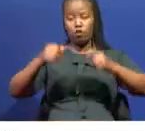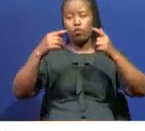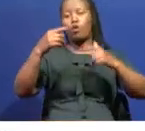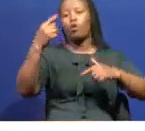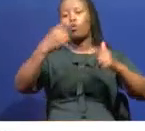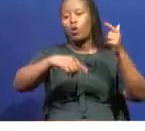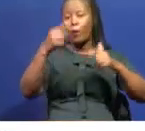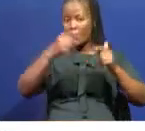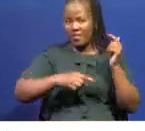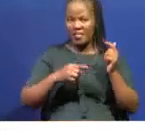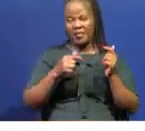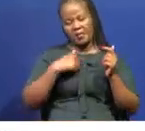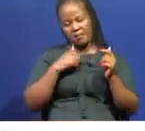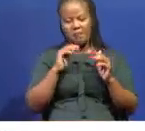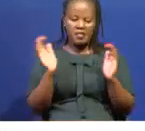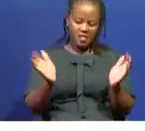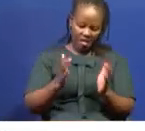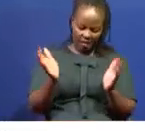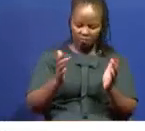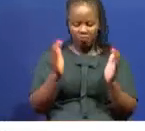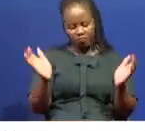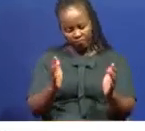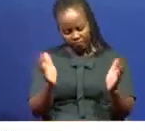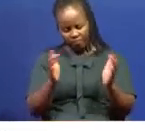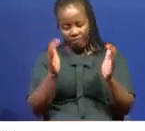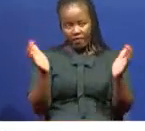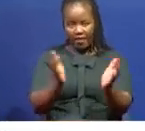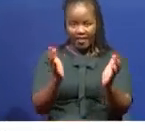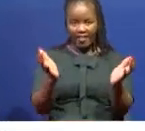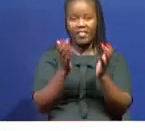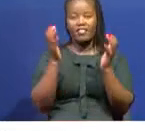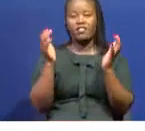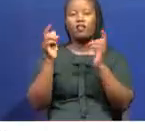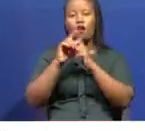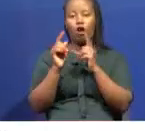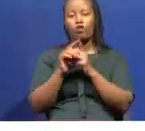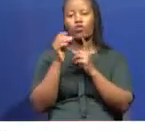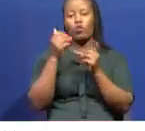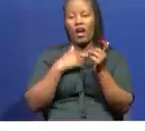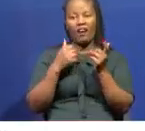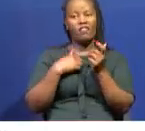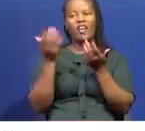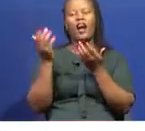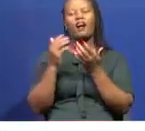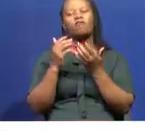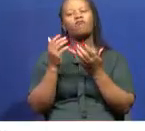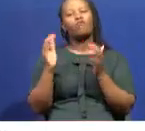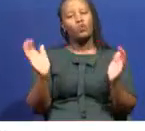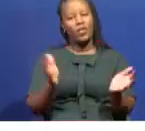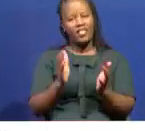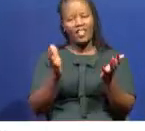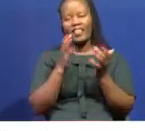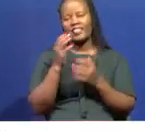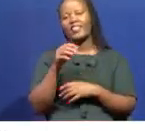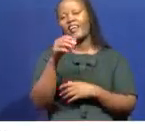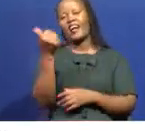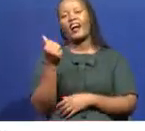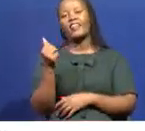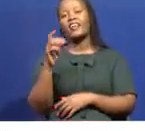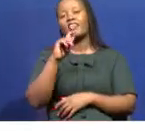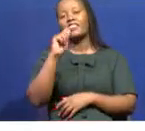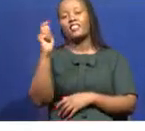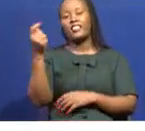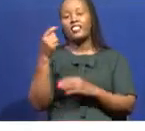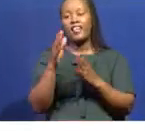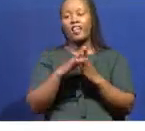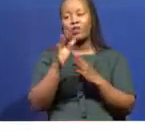feel I'm encouraging and giving hope to juniors back here in Kenya and East Africa that